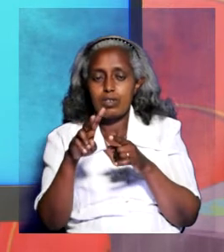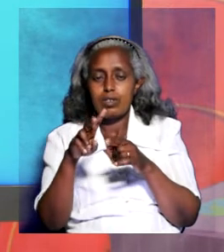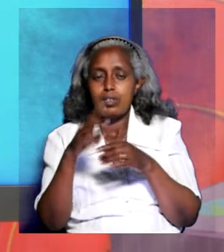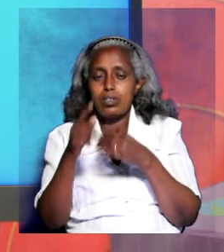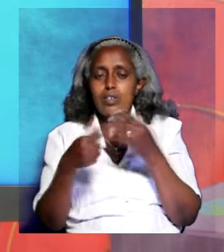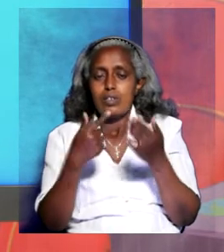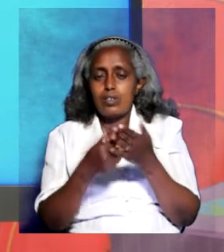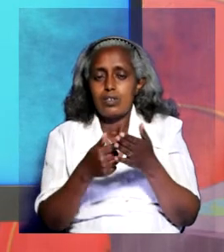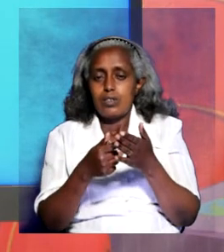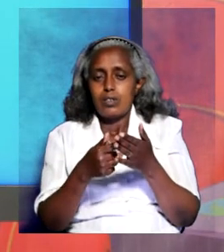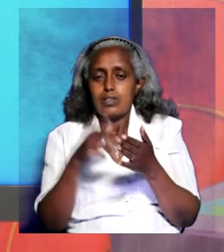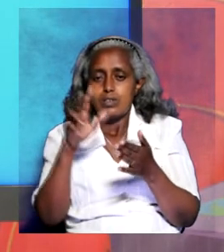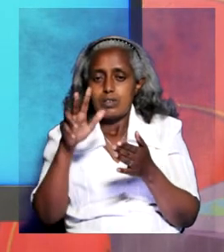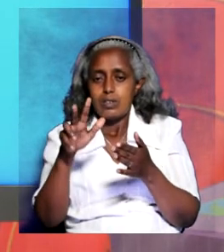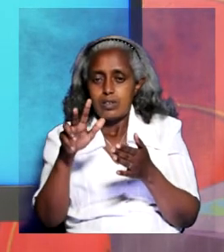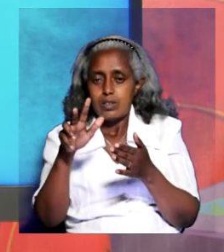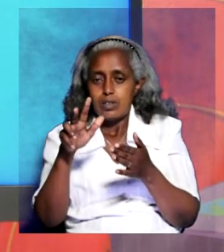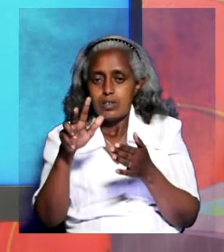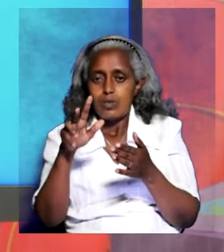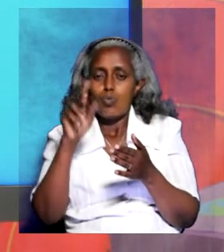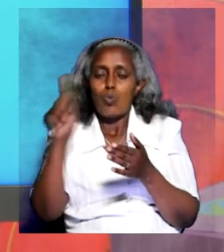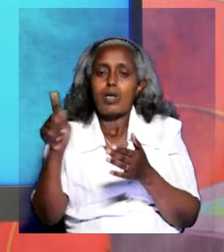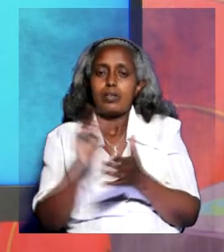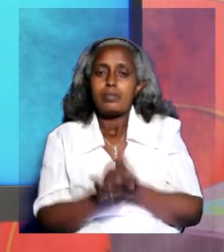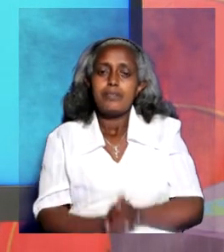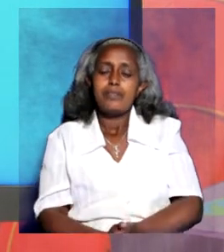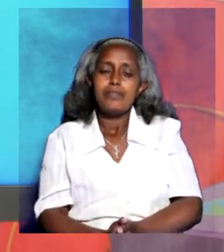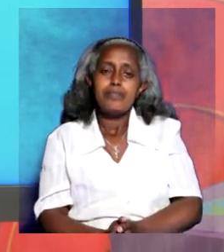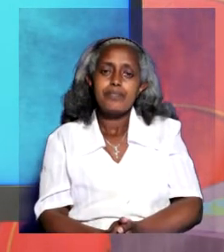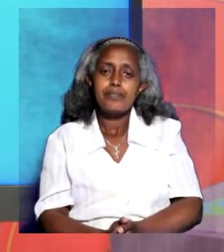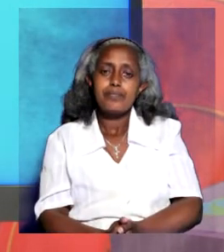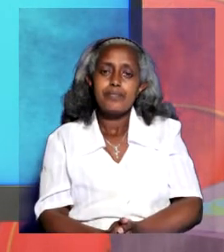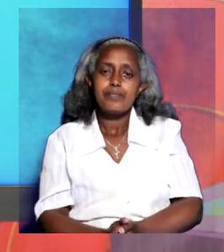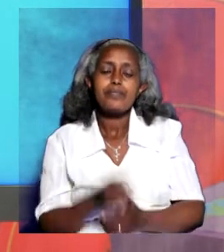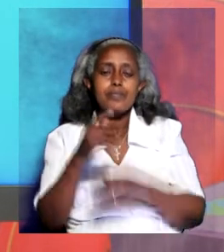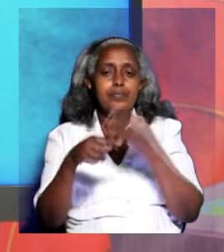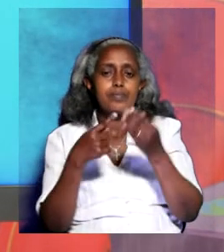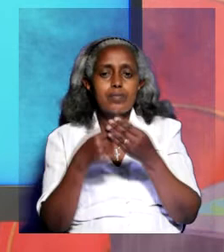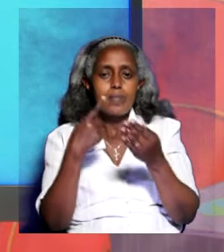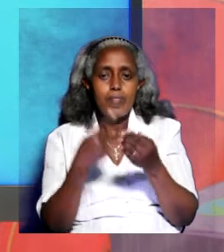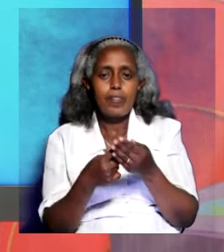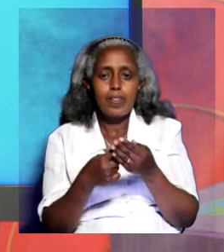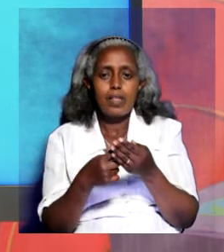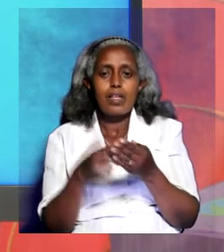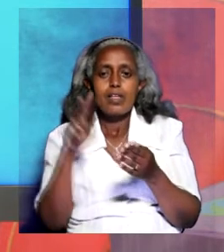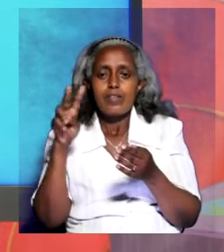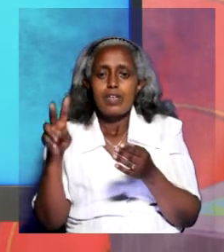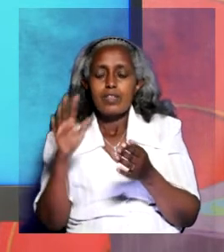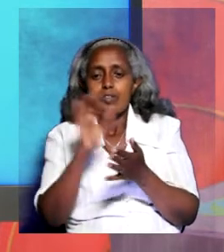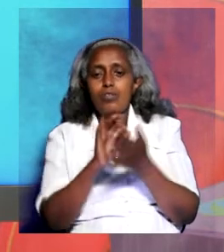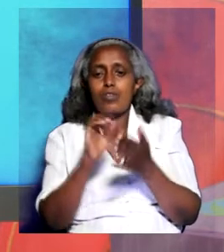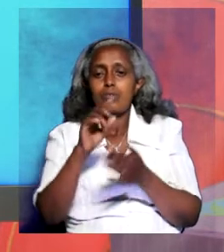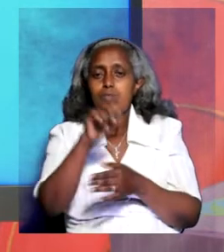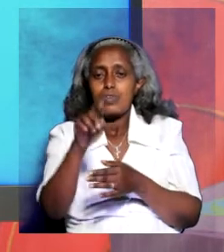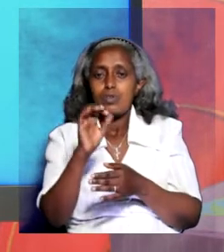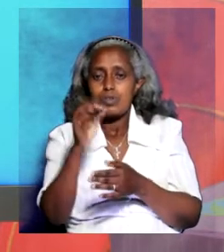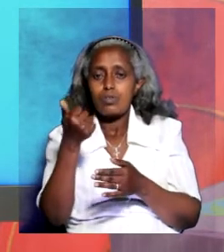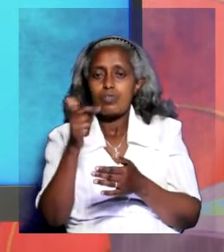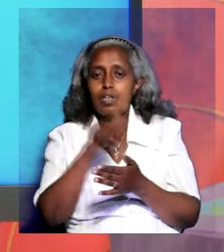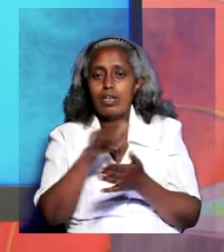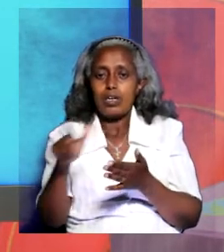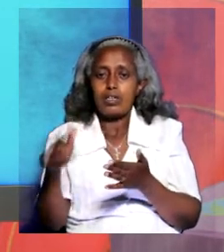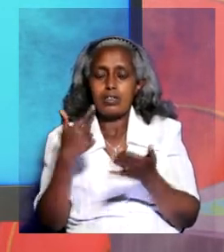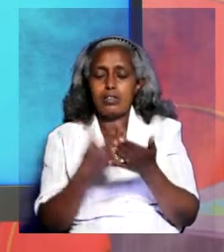it is 3, 1. Therefore, this is the vector form of equation of the